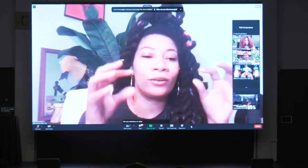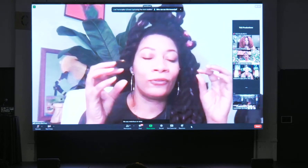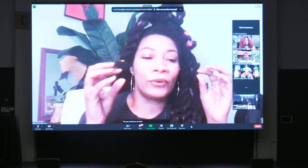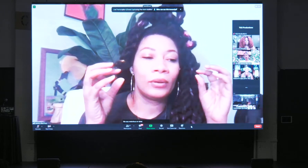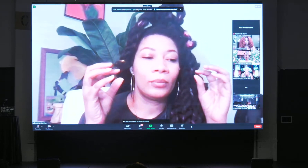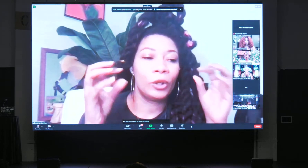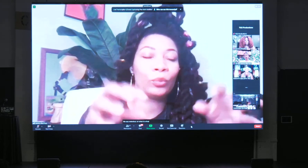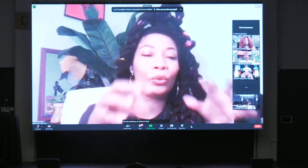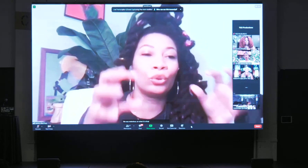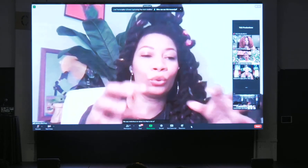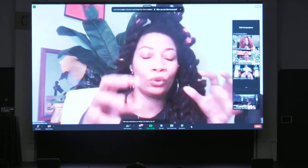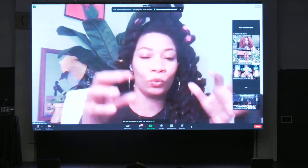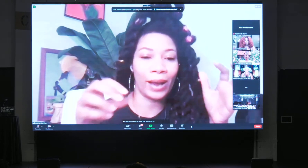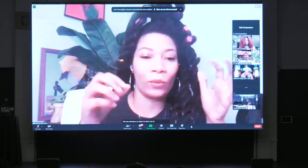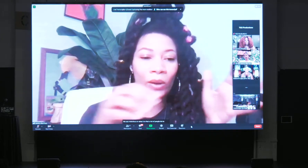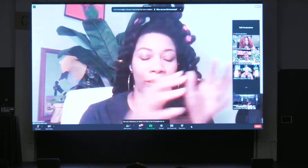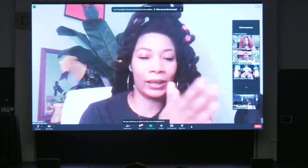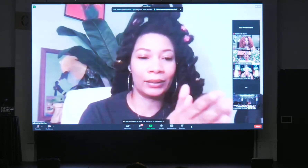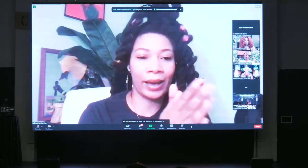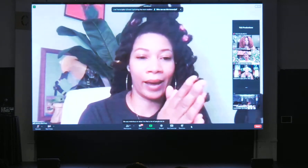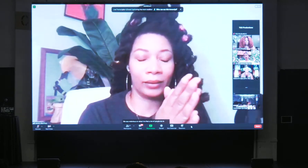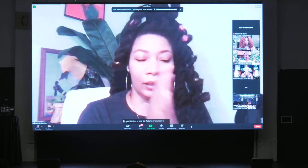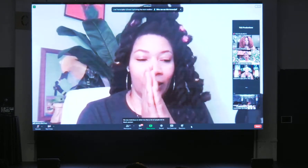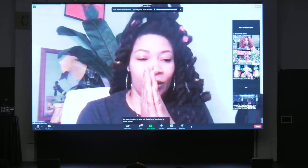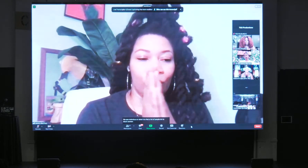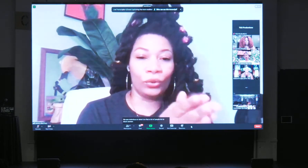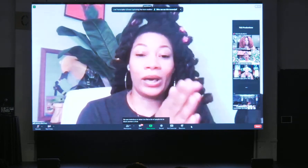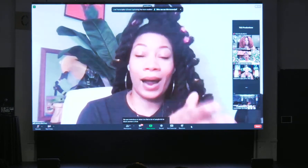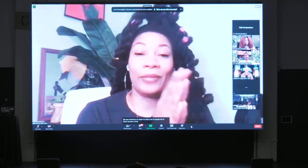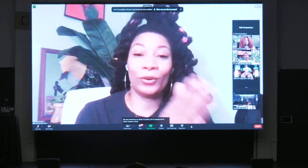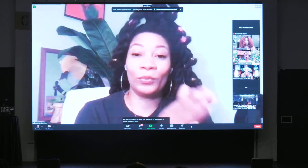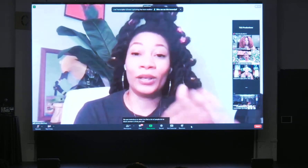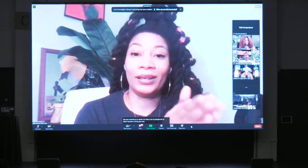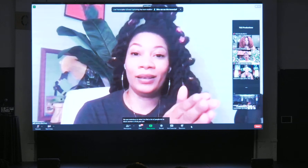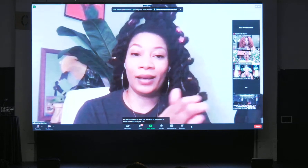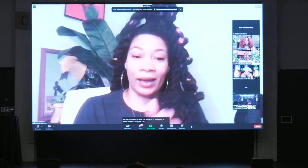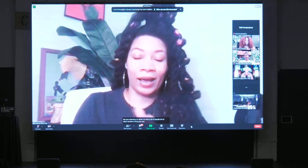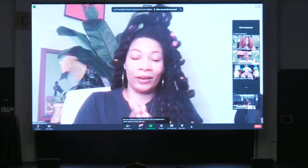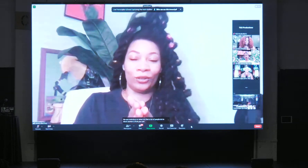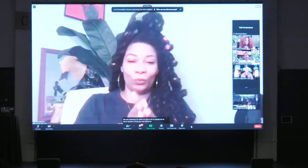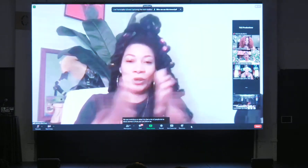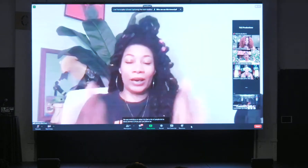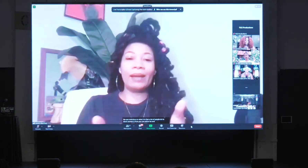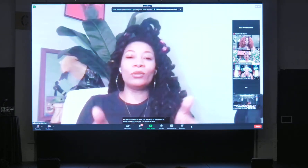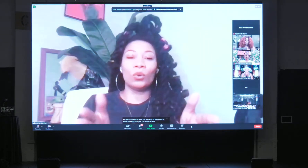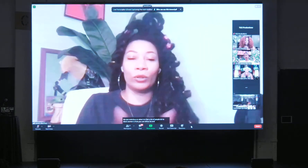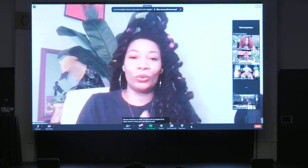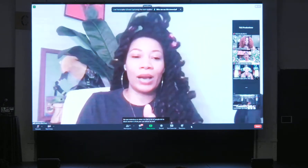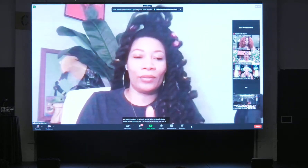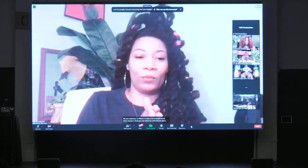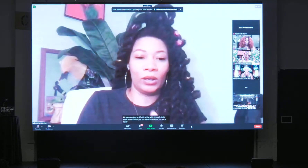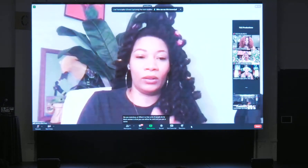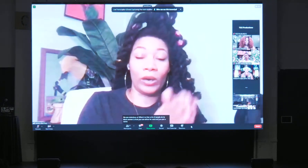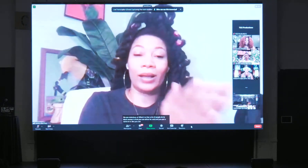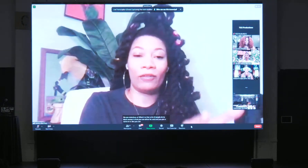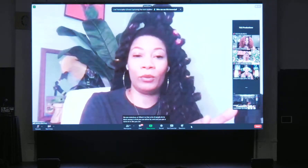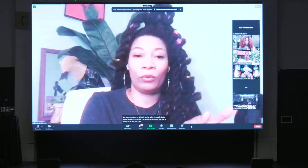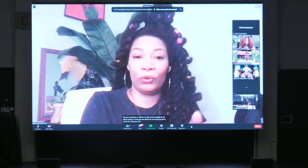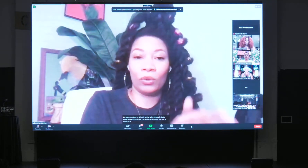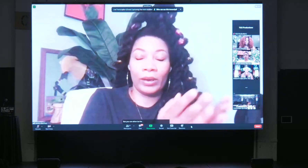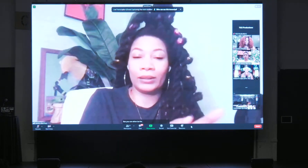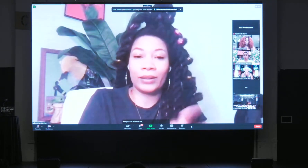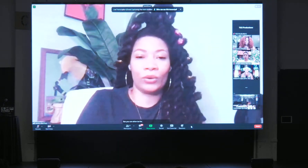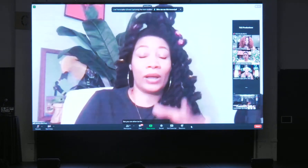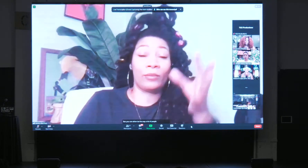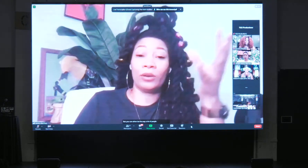lot of people do to Black women, is that you can either be, and you put a name to it, but you can either be the way a lot of people